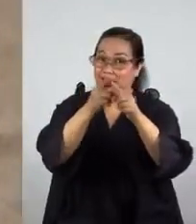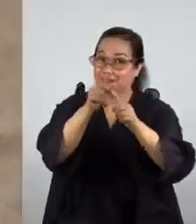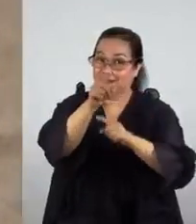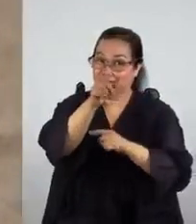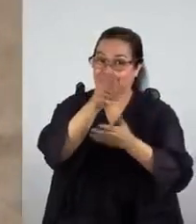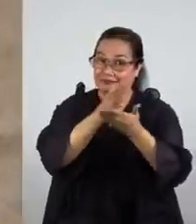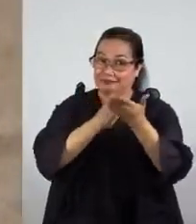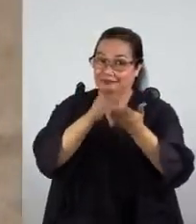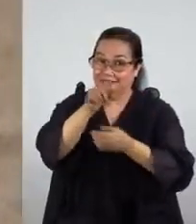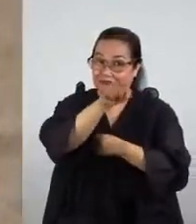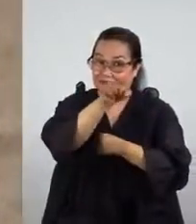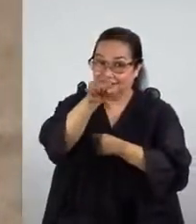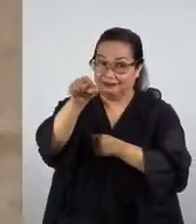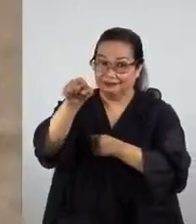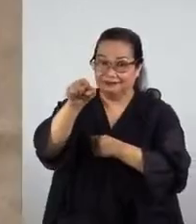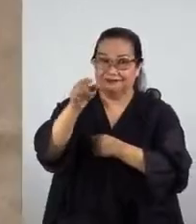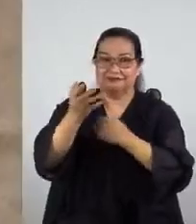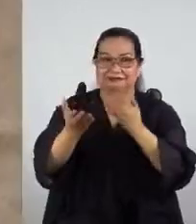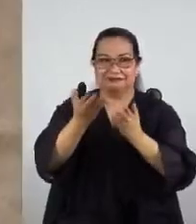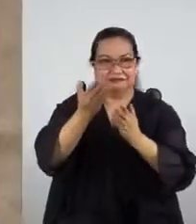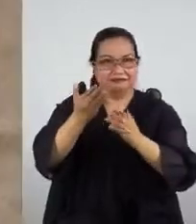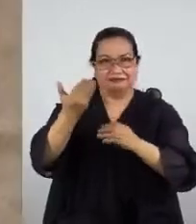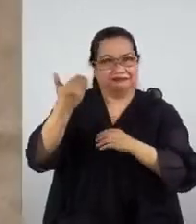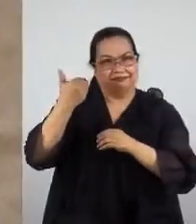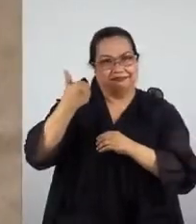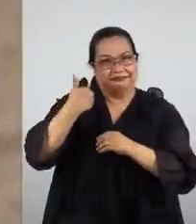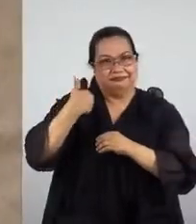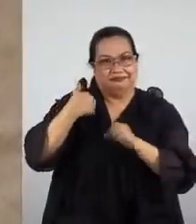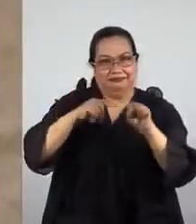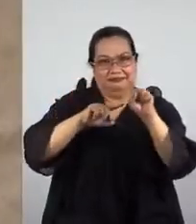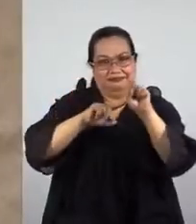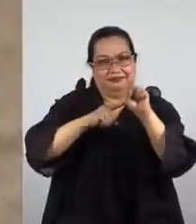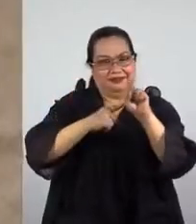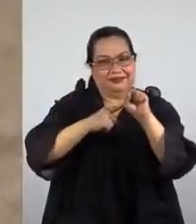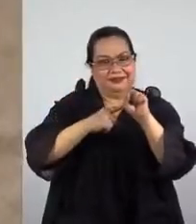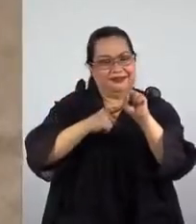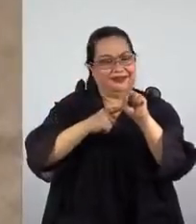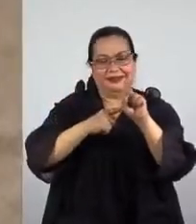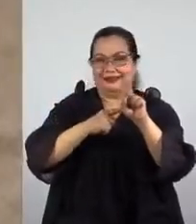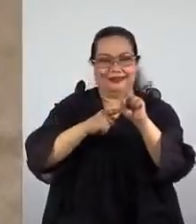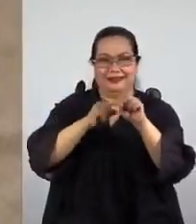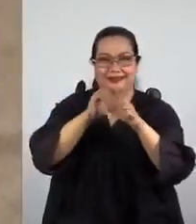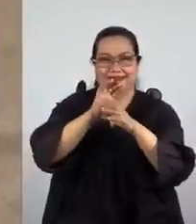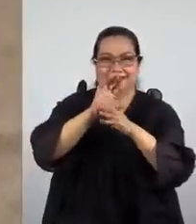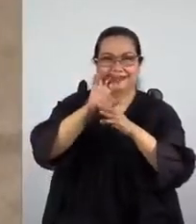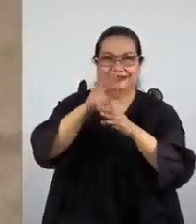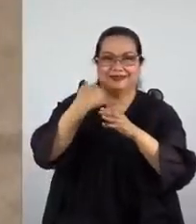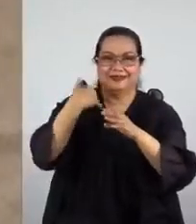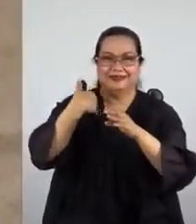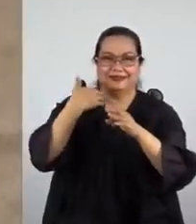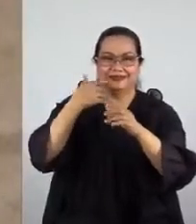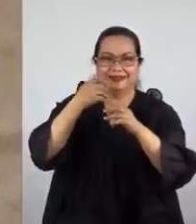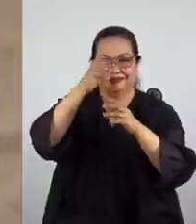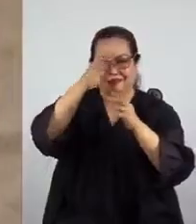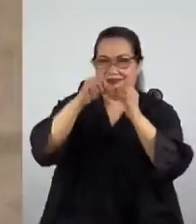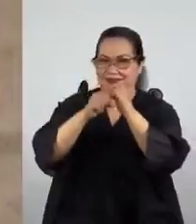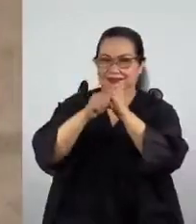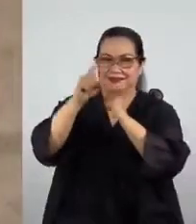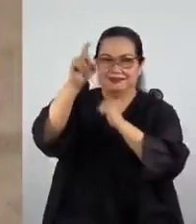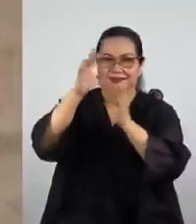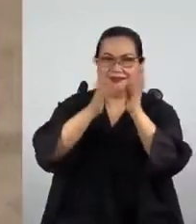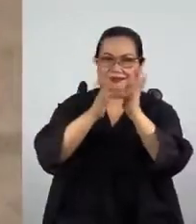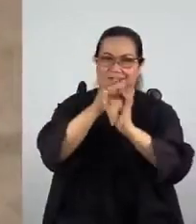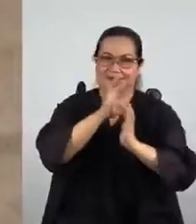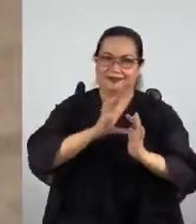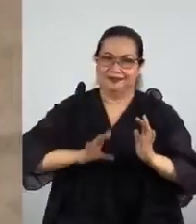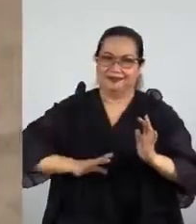you may have not even started the race. You have not yet believed in the Lord Jesus Christ